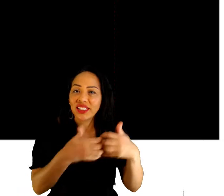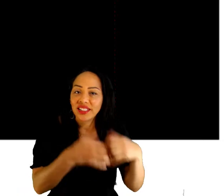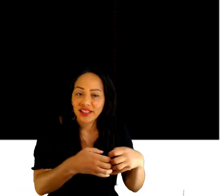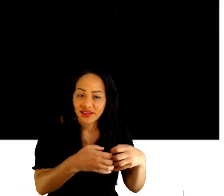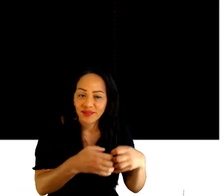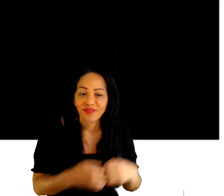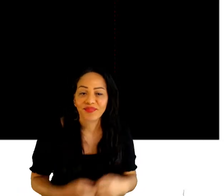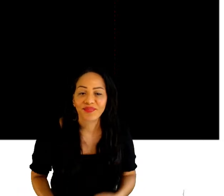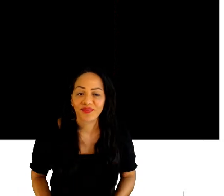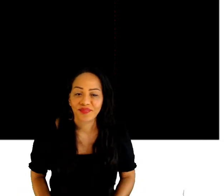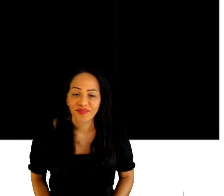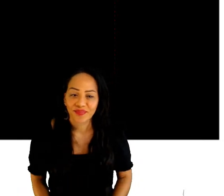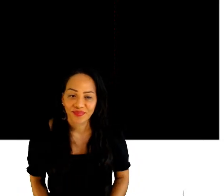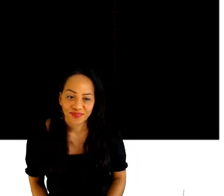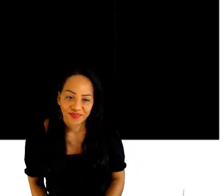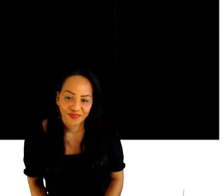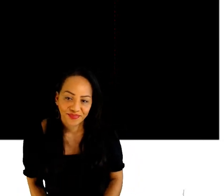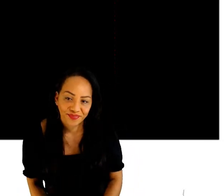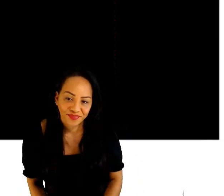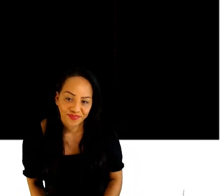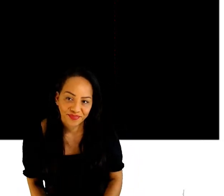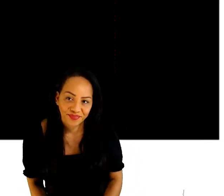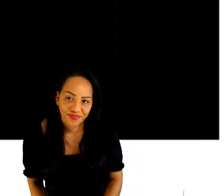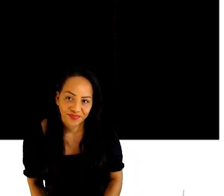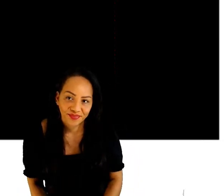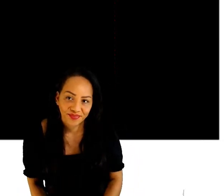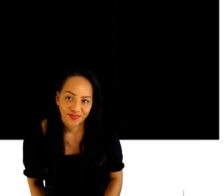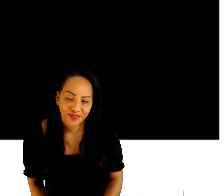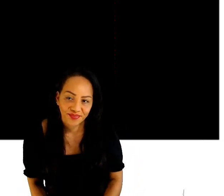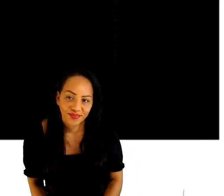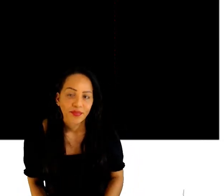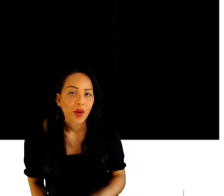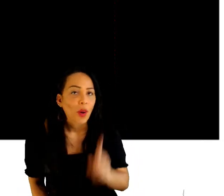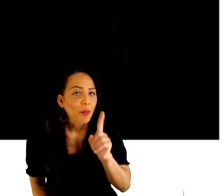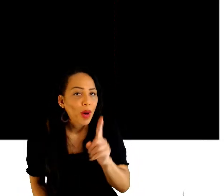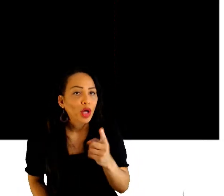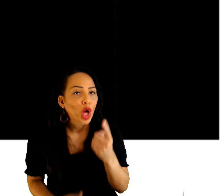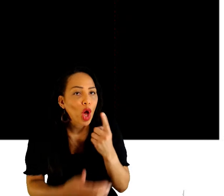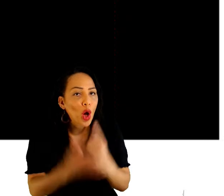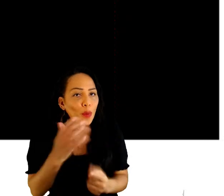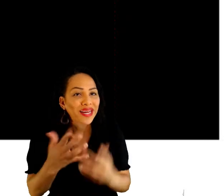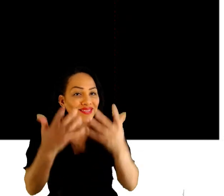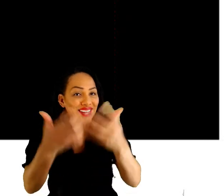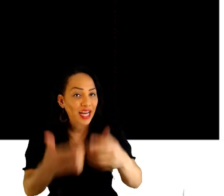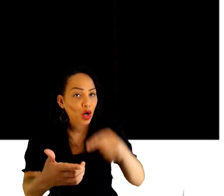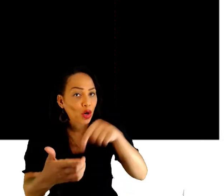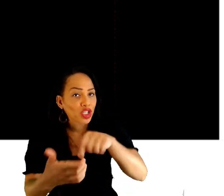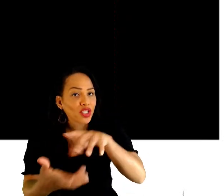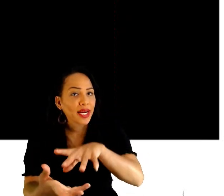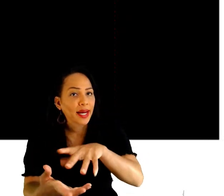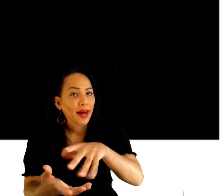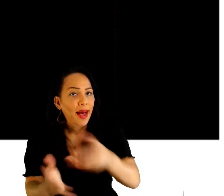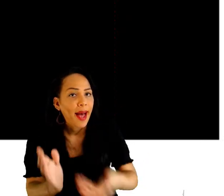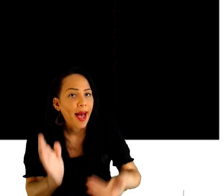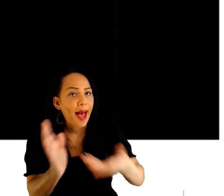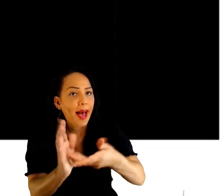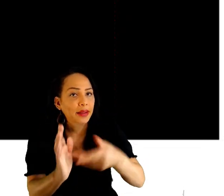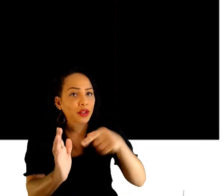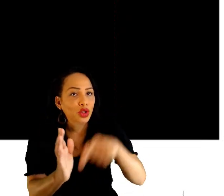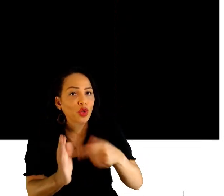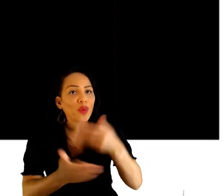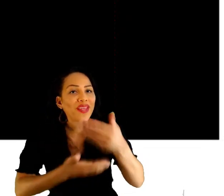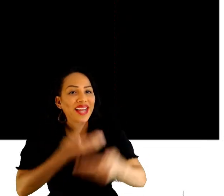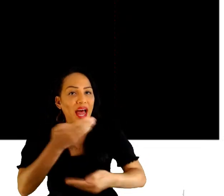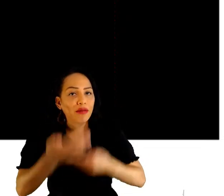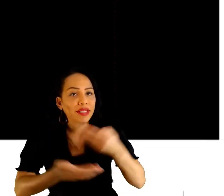gadget if it adds to the narrative and if we can tell a story with it. We kind of aspire to